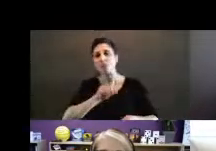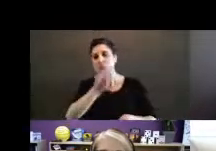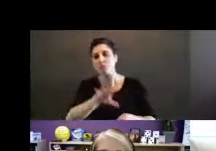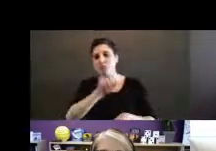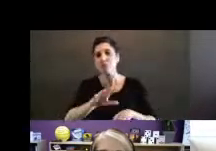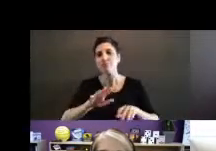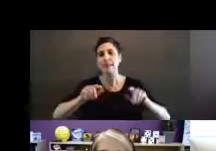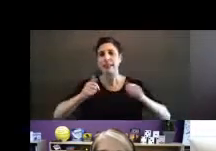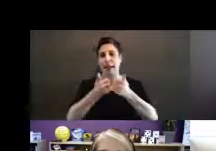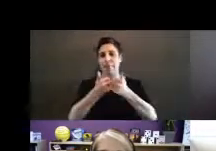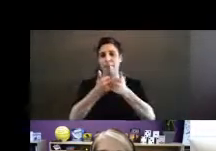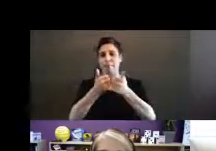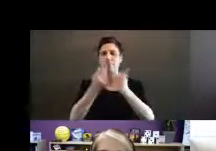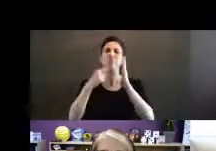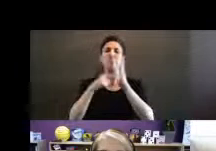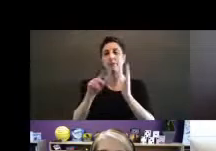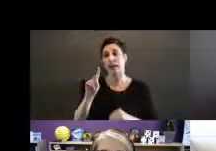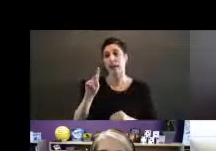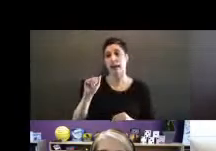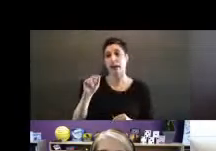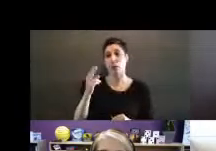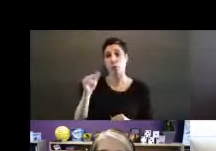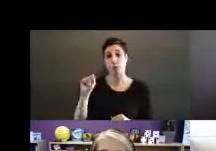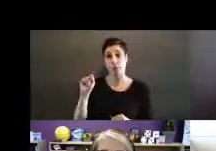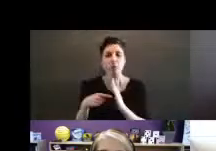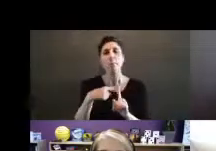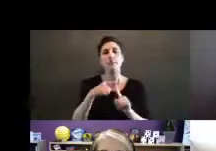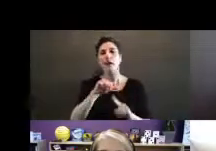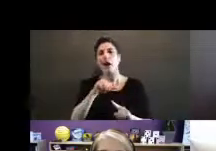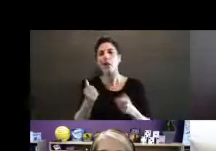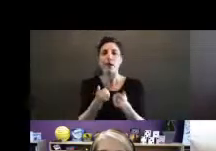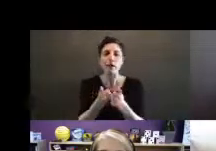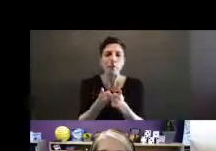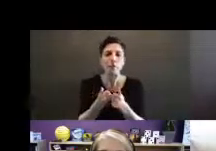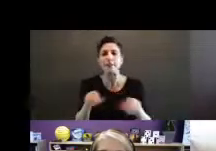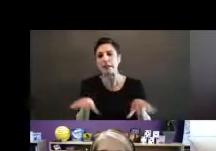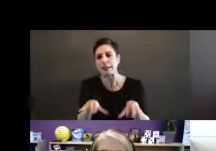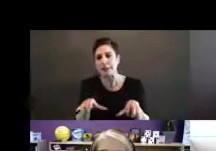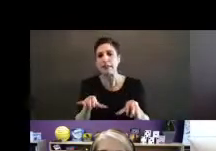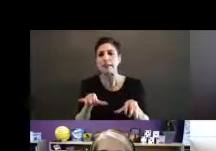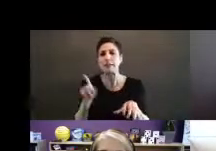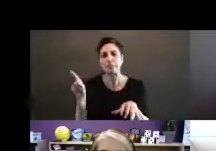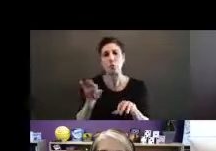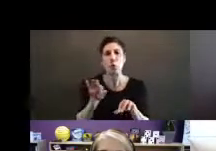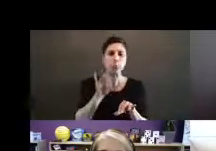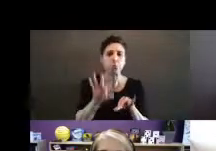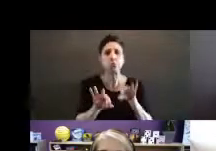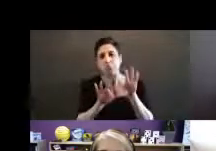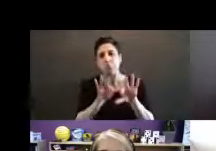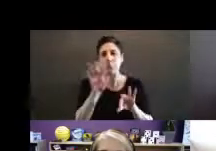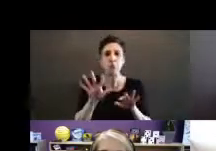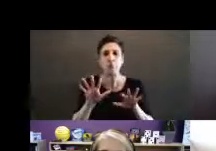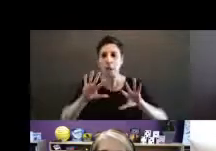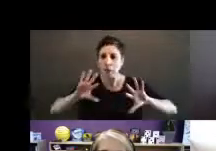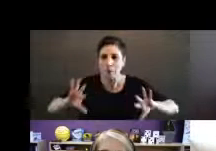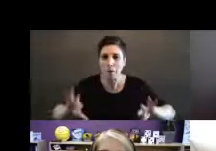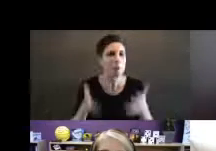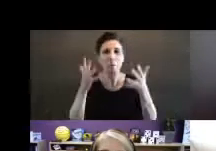are using Kahoot and some other activities to kind of enliven their